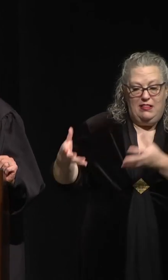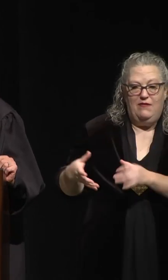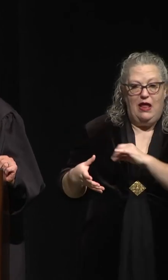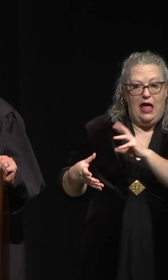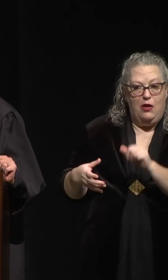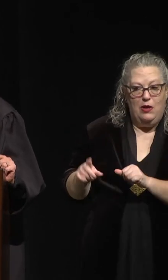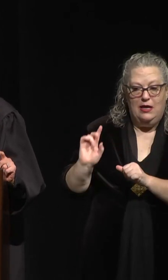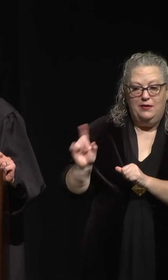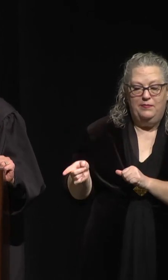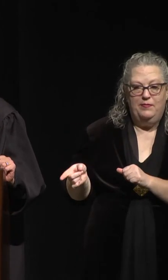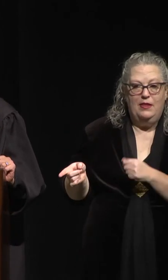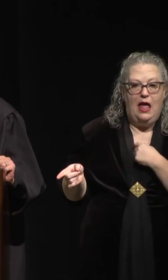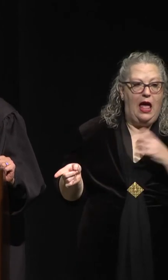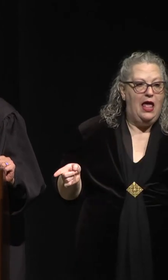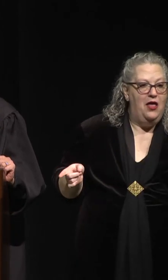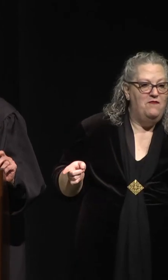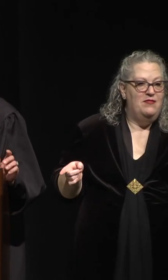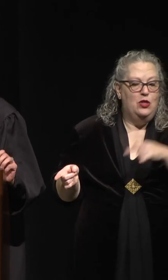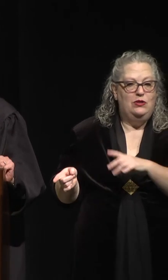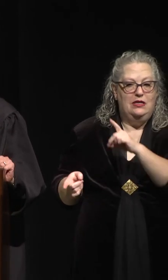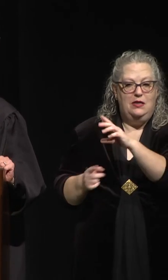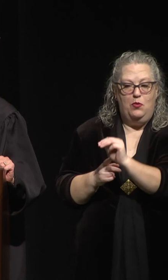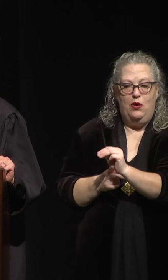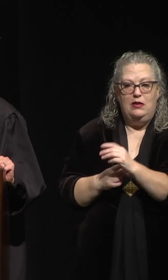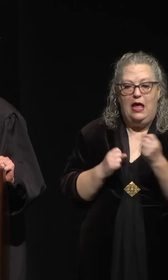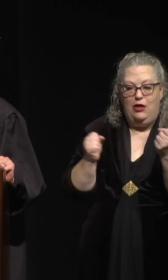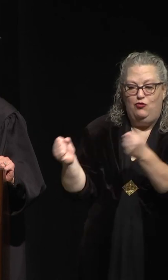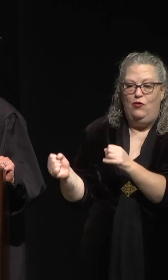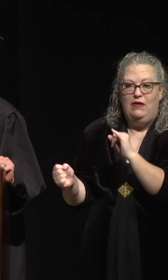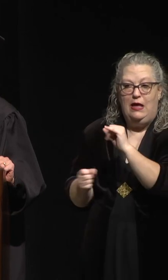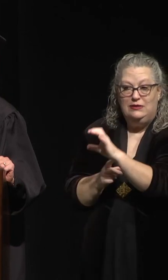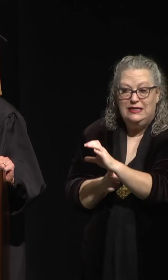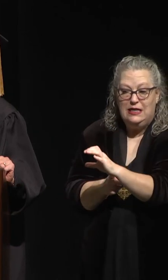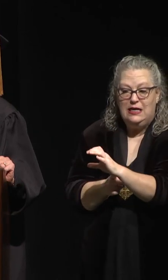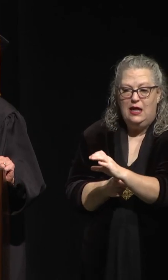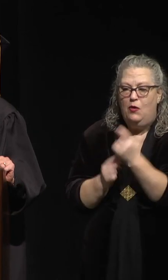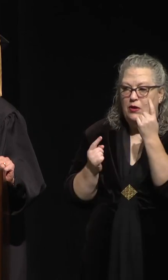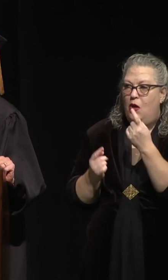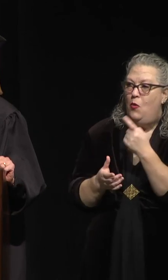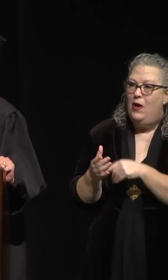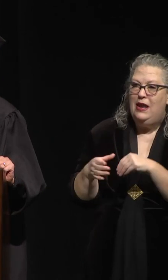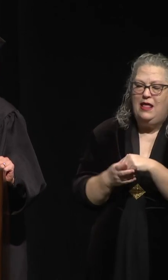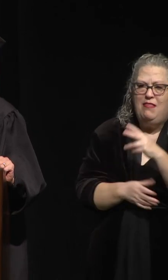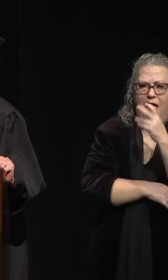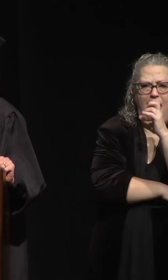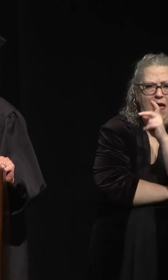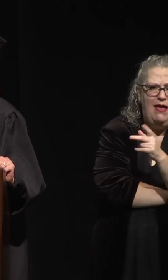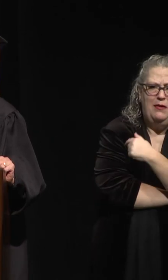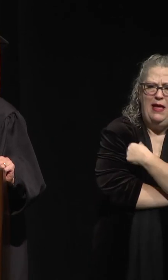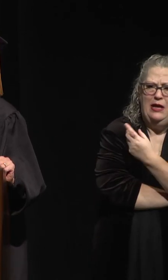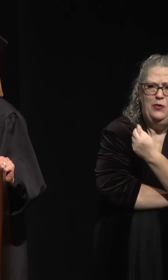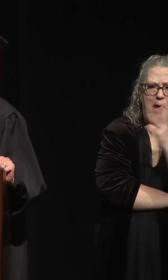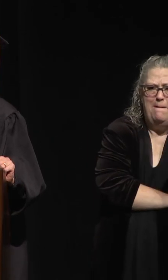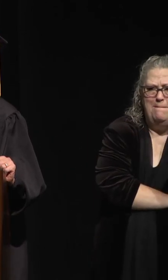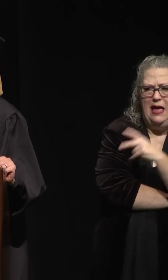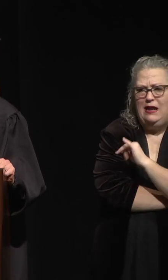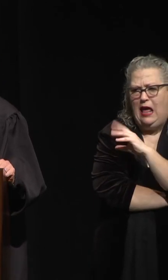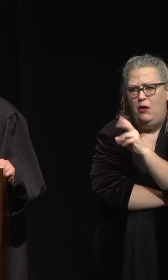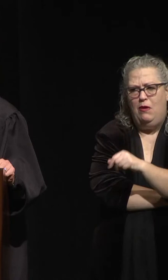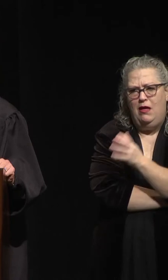Iowa, I flew to Des Moines and drove to Iowa City, wondering what in the heck was I doing back in